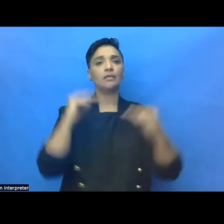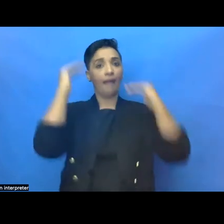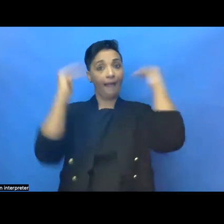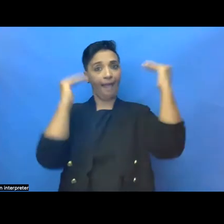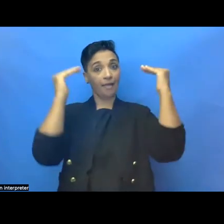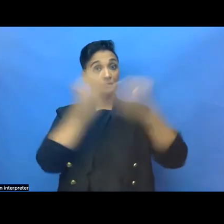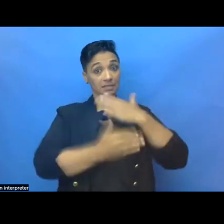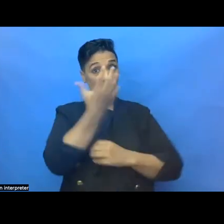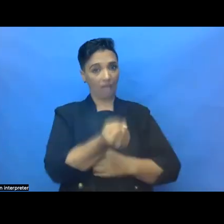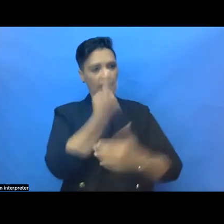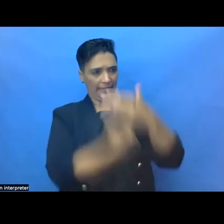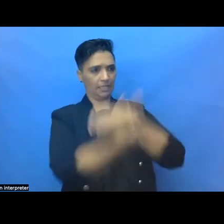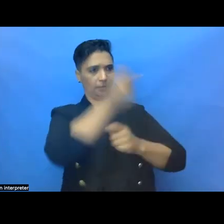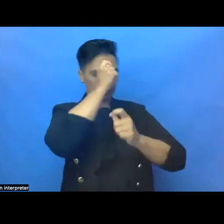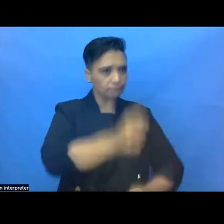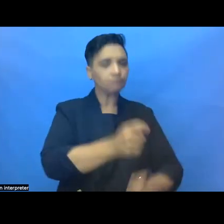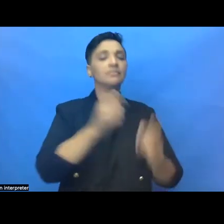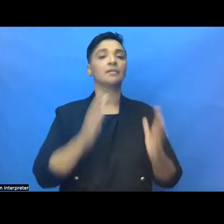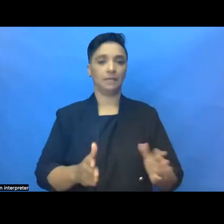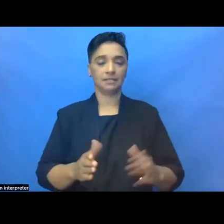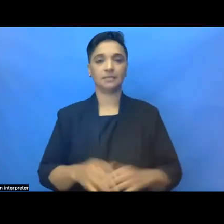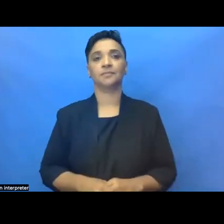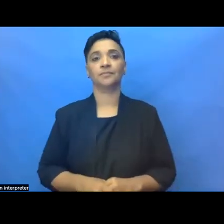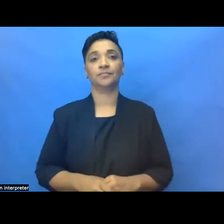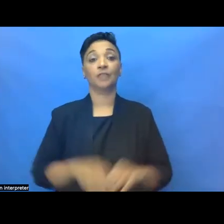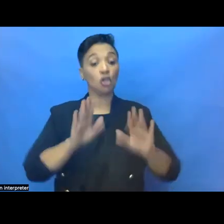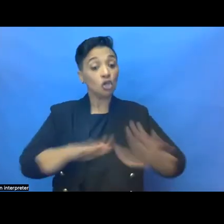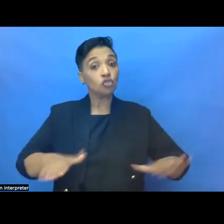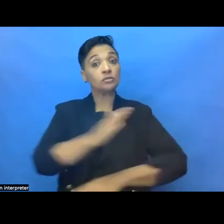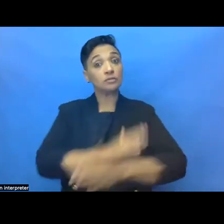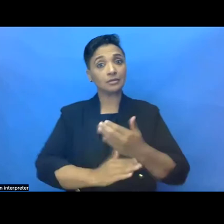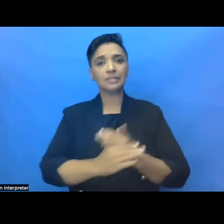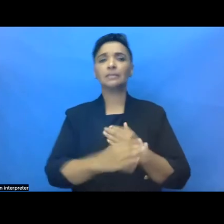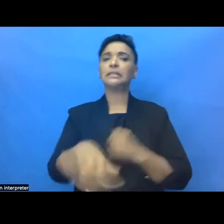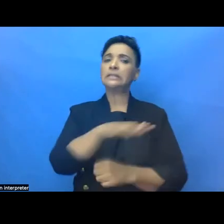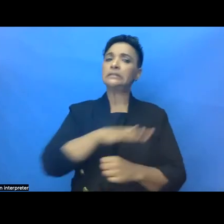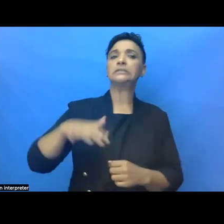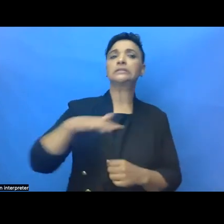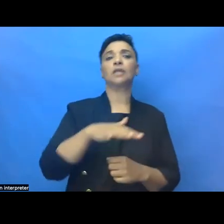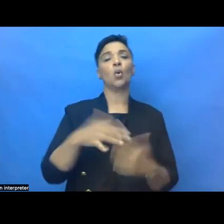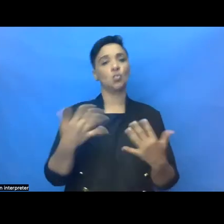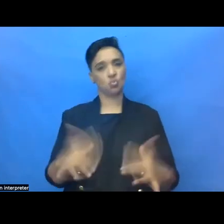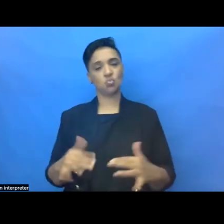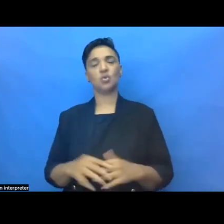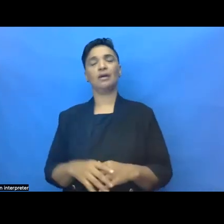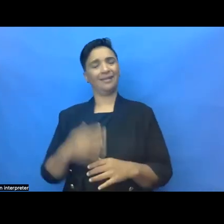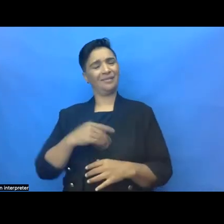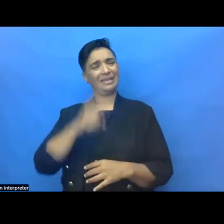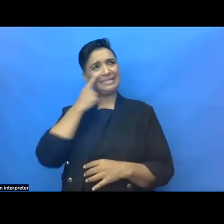disabilities. The condition of children with disabilities must be considered as a form of